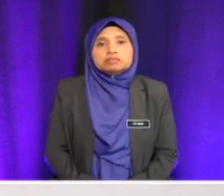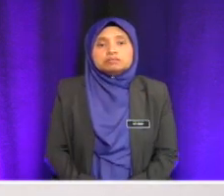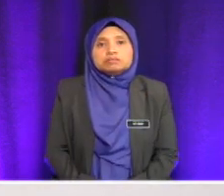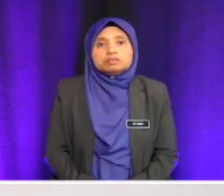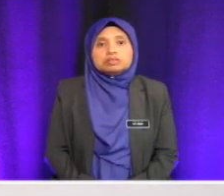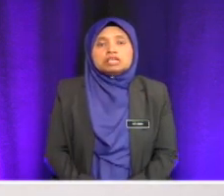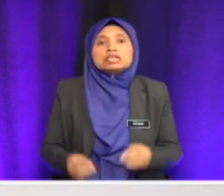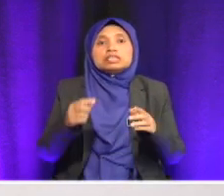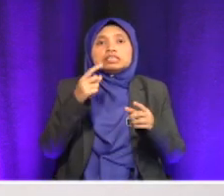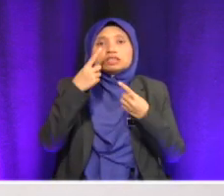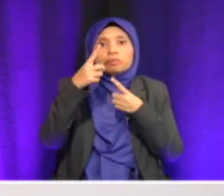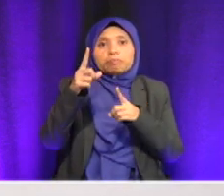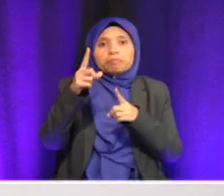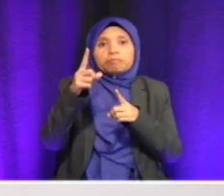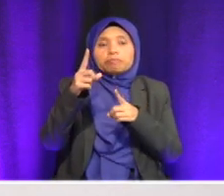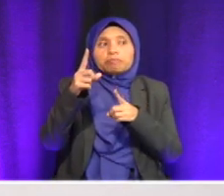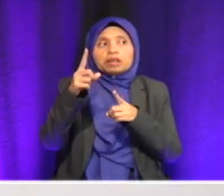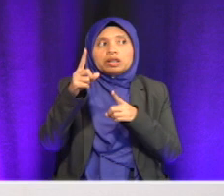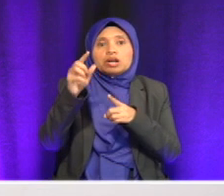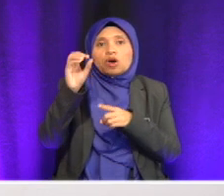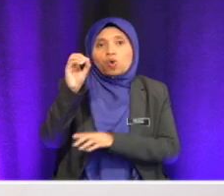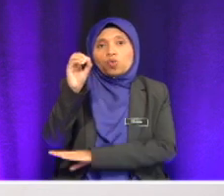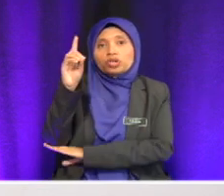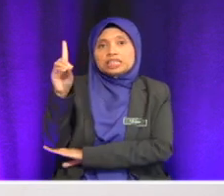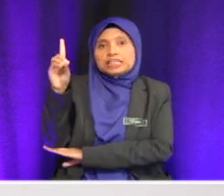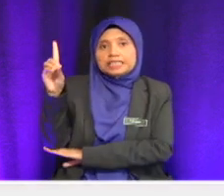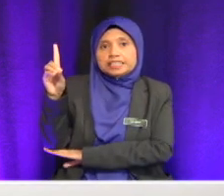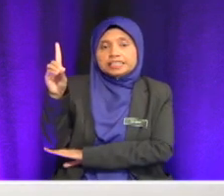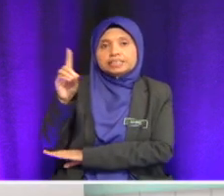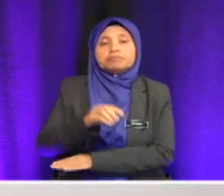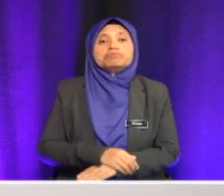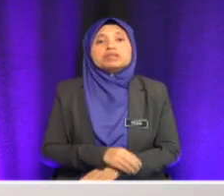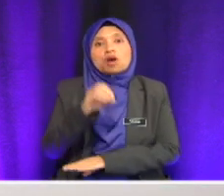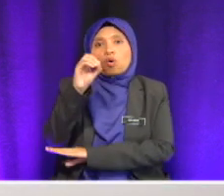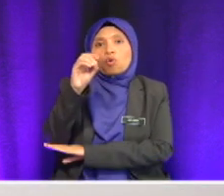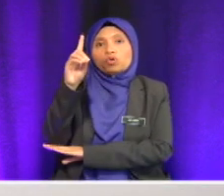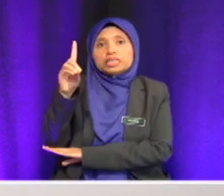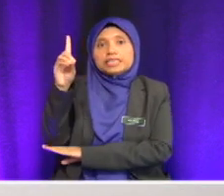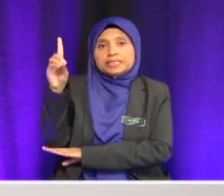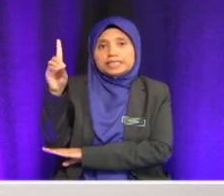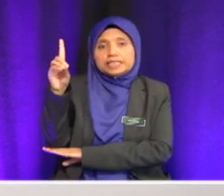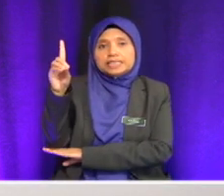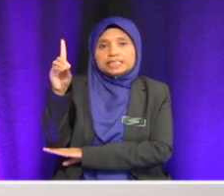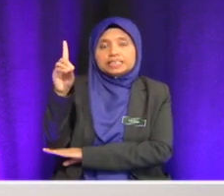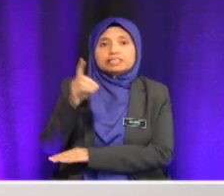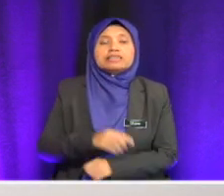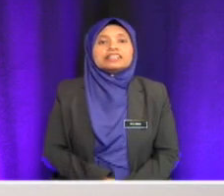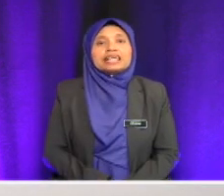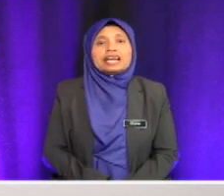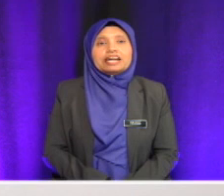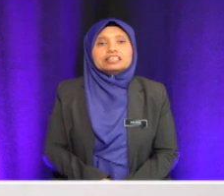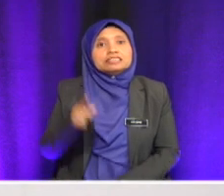Okay, so the answer is odd. Shall we check? Yes. Chris, please help me. And ding ding ding. Is it the same